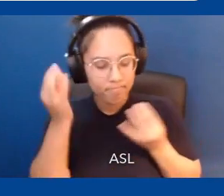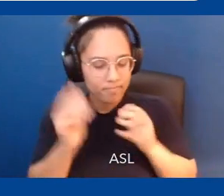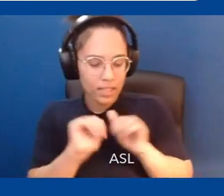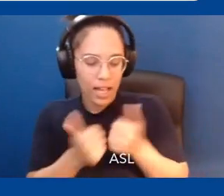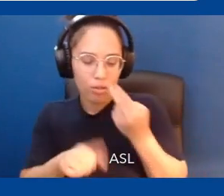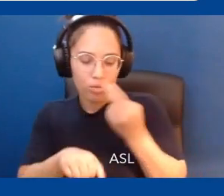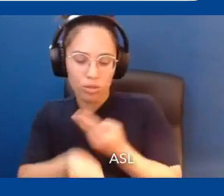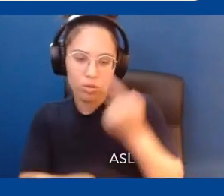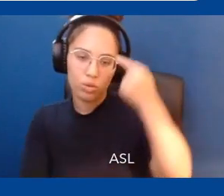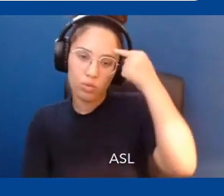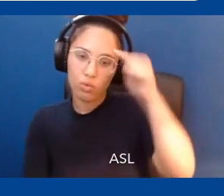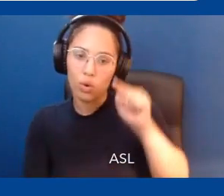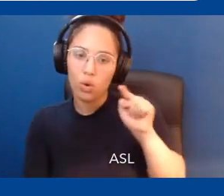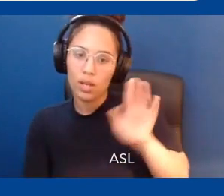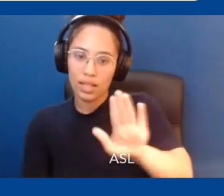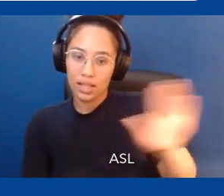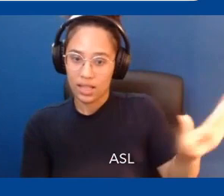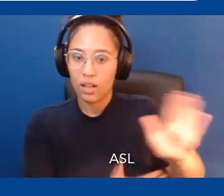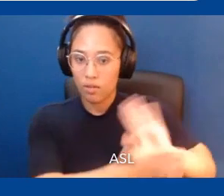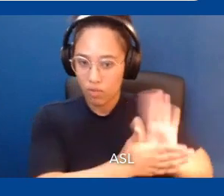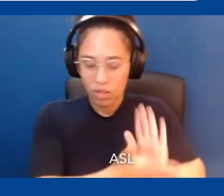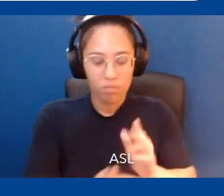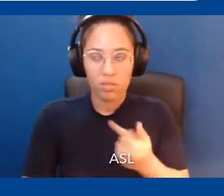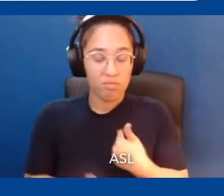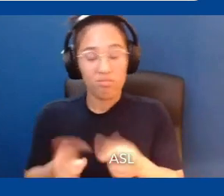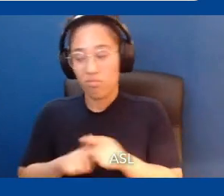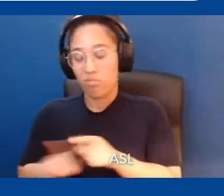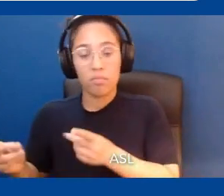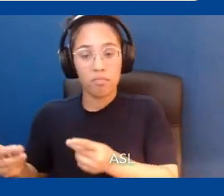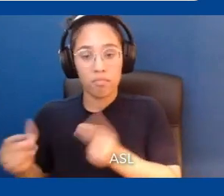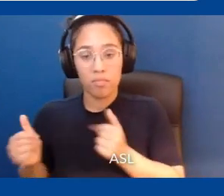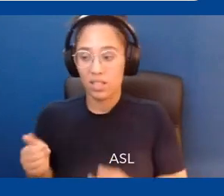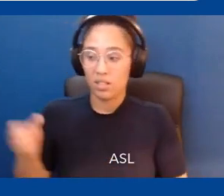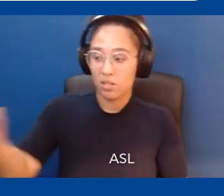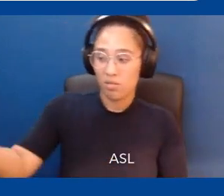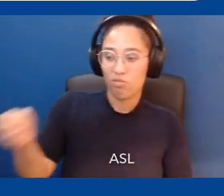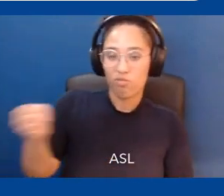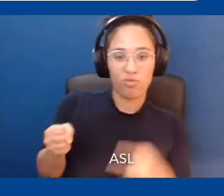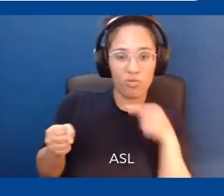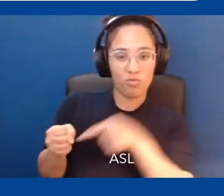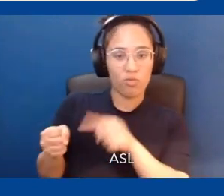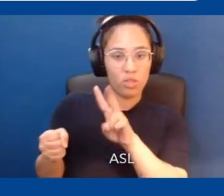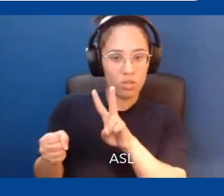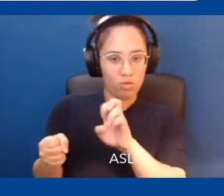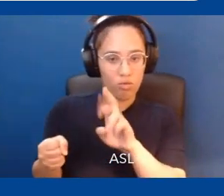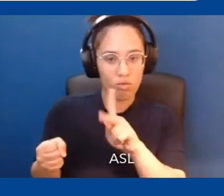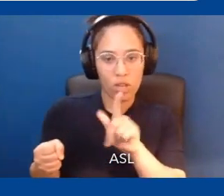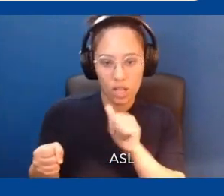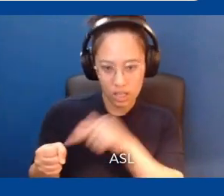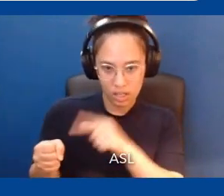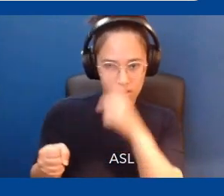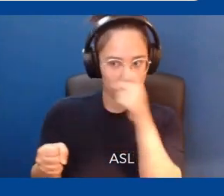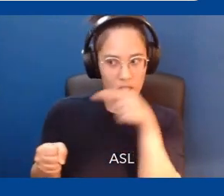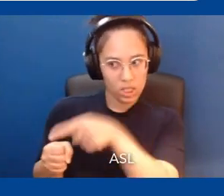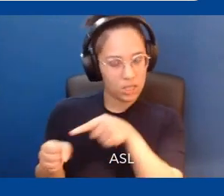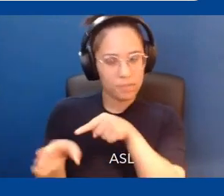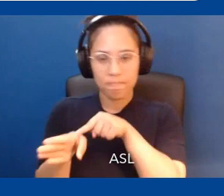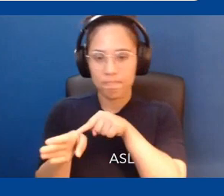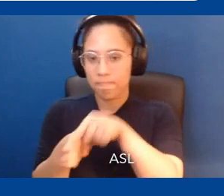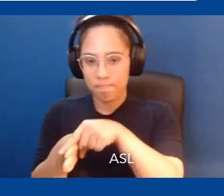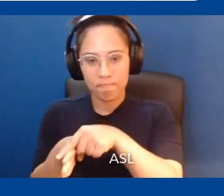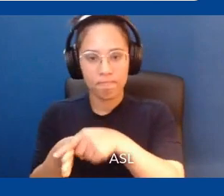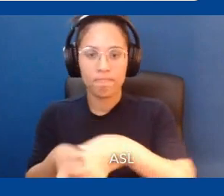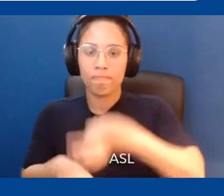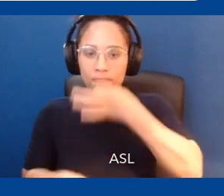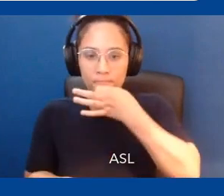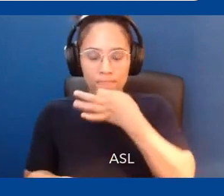brought Veronika into the project because that's her area of special expertise, and I knew she would